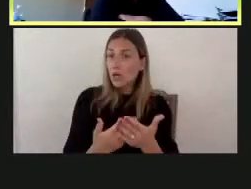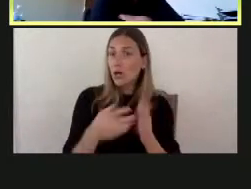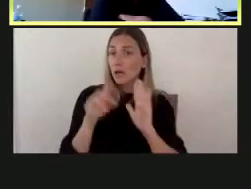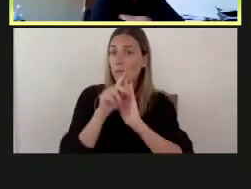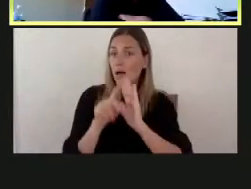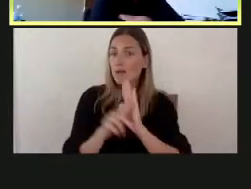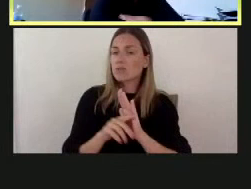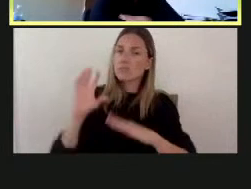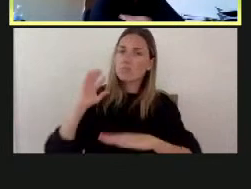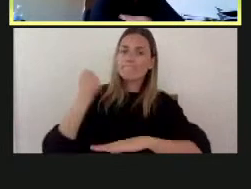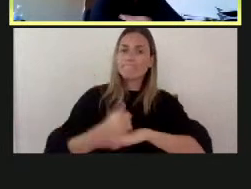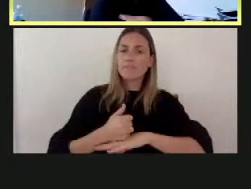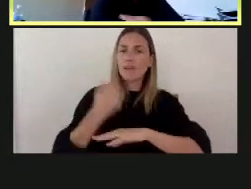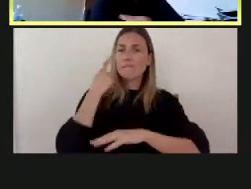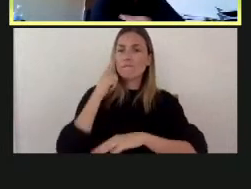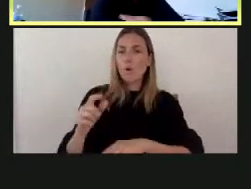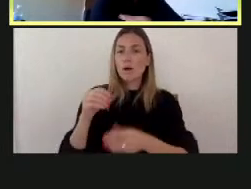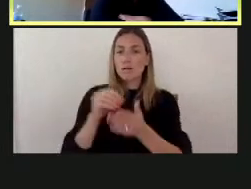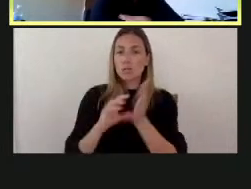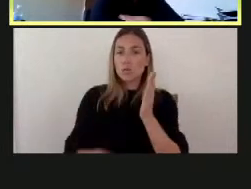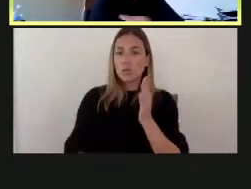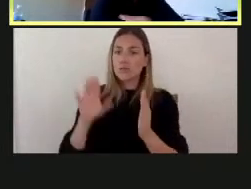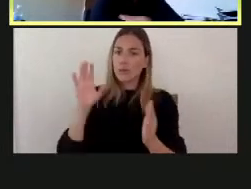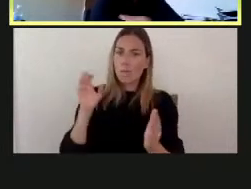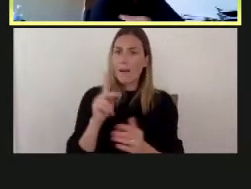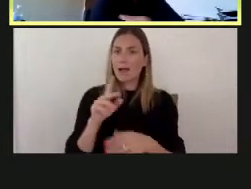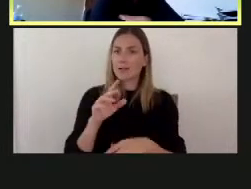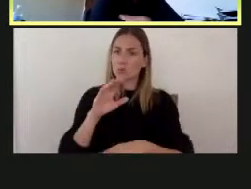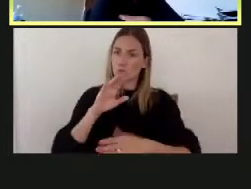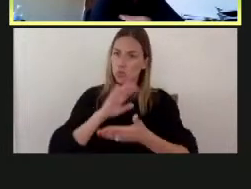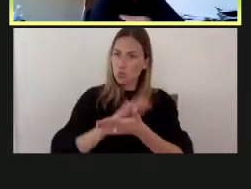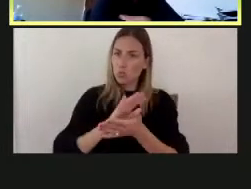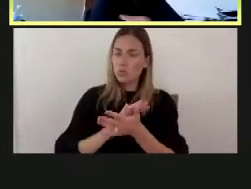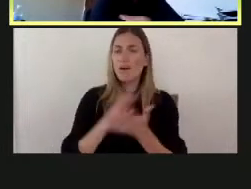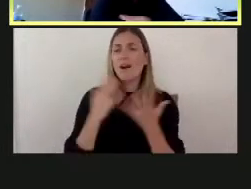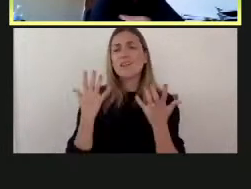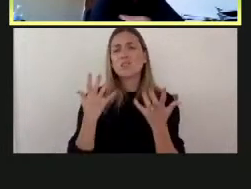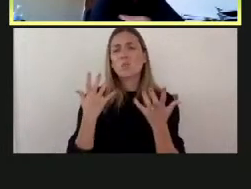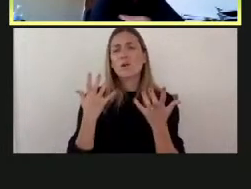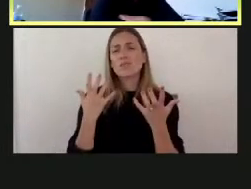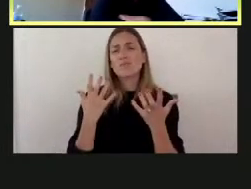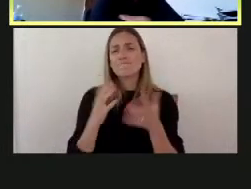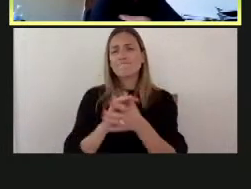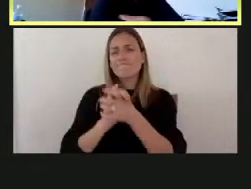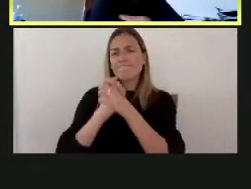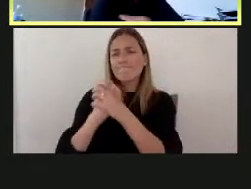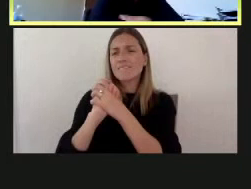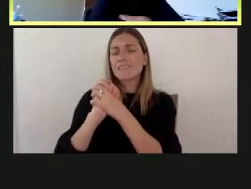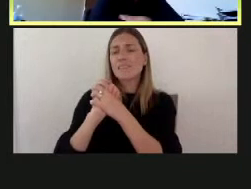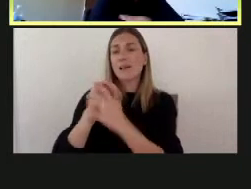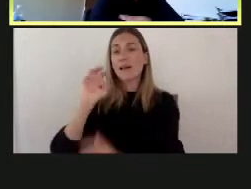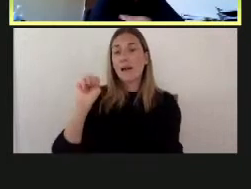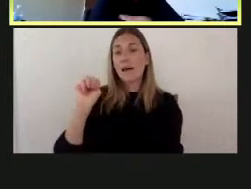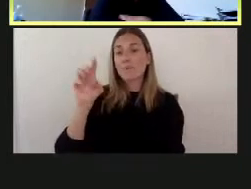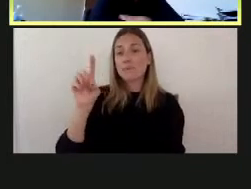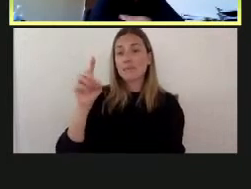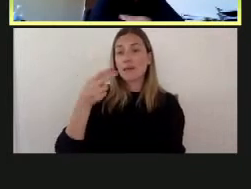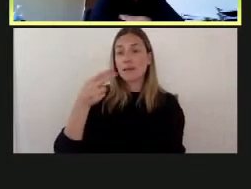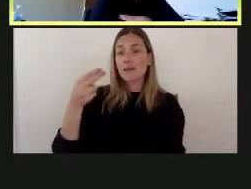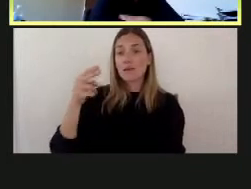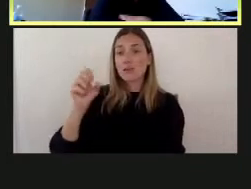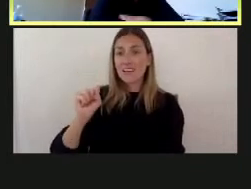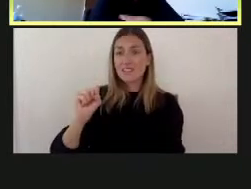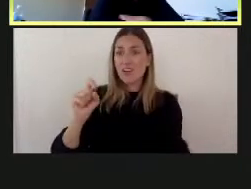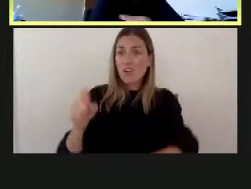to prioritize getting students back in school. And I just want to applaud MDHHS because for the longest amount of time, there were